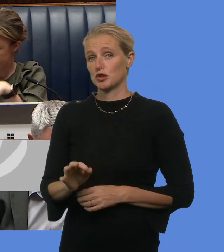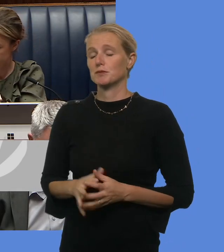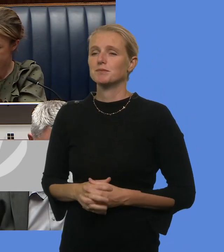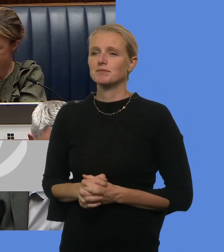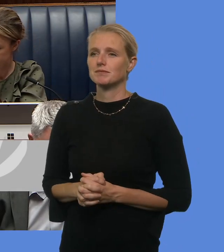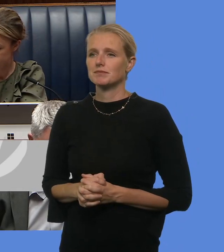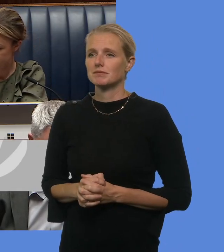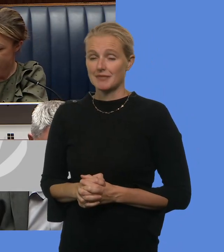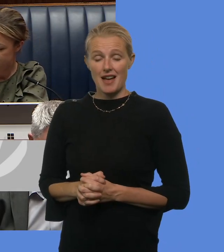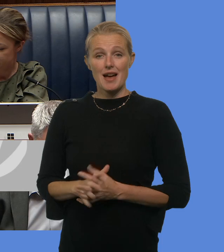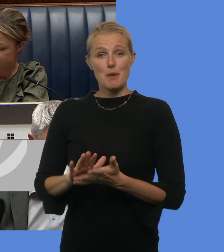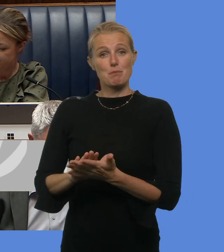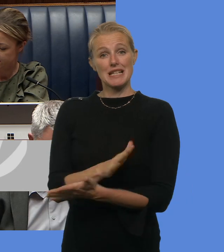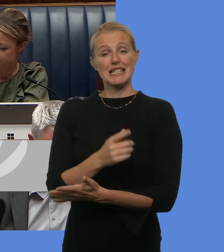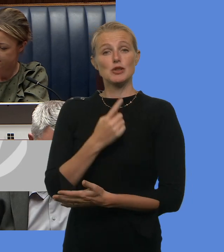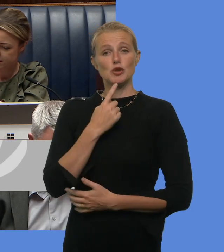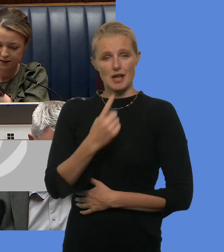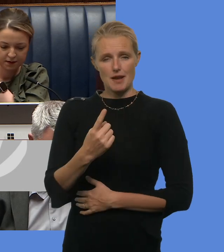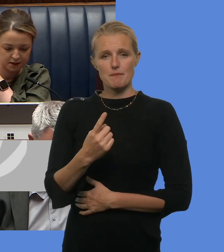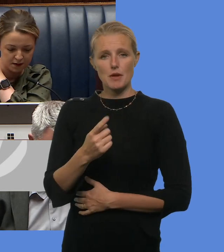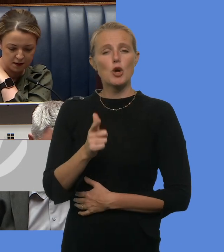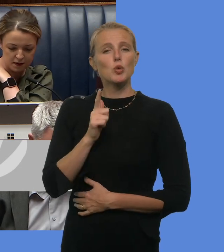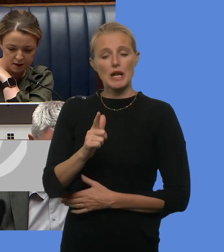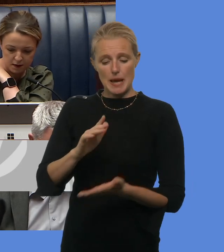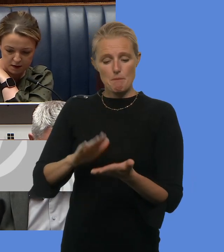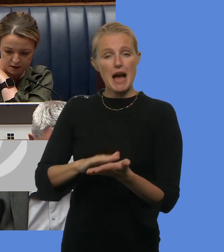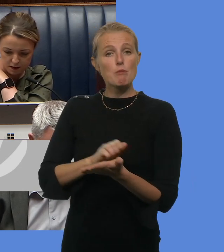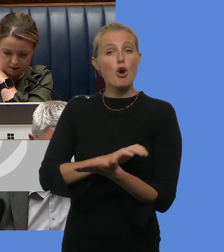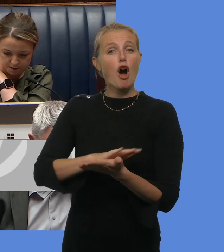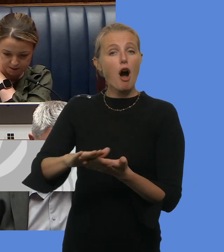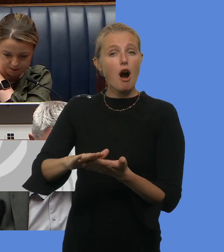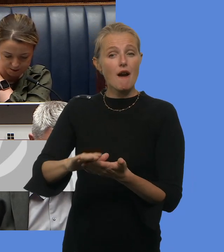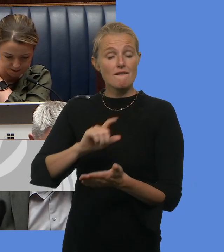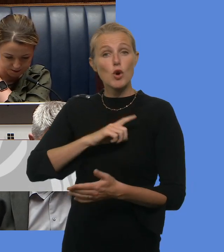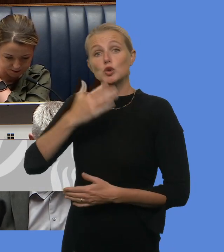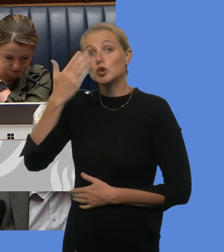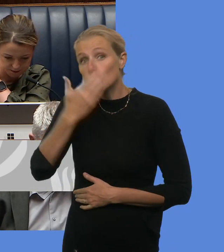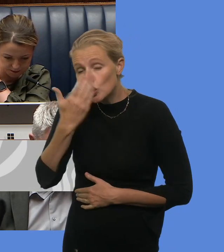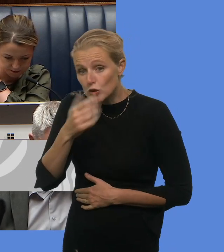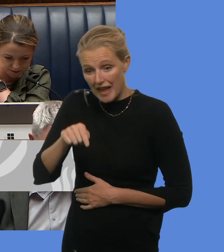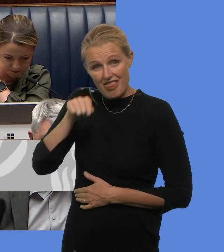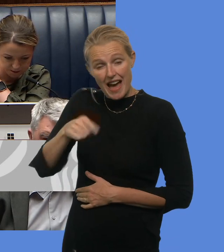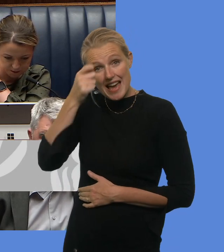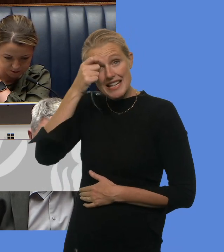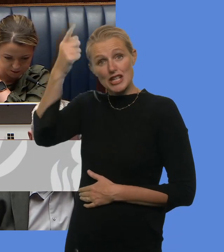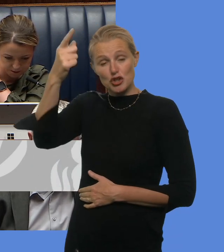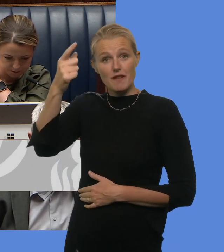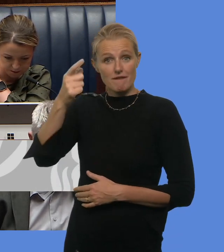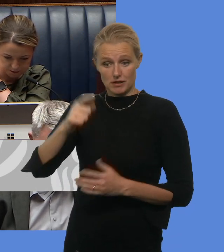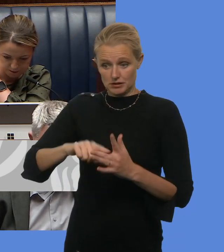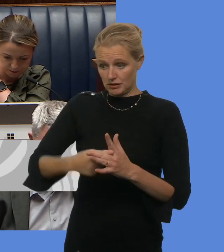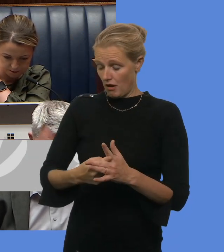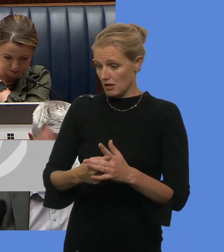I am pleased to confirm that the review of the part-time 20 mile an hour speed at schools initiatives which saw the facility introduced